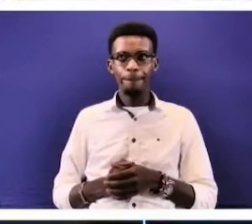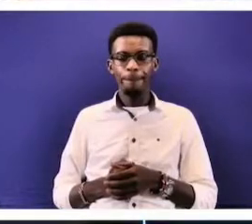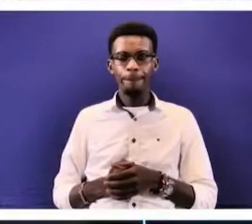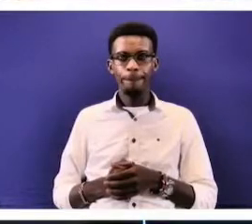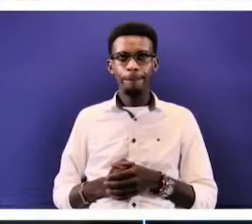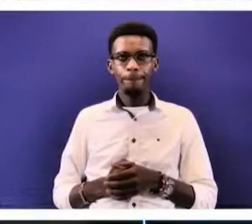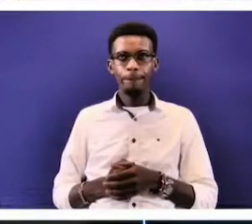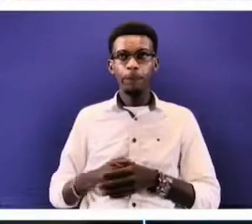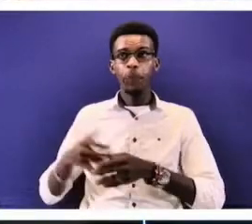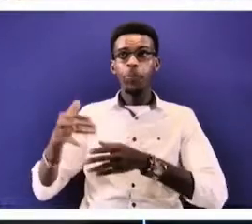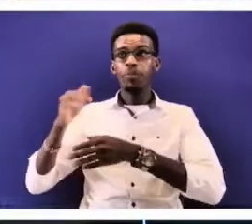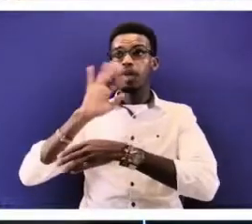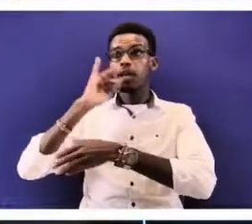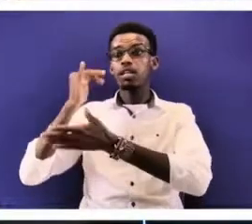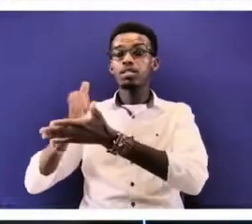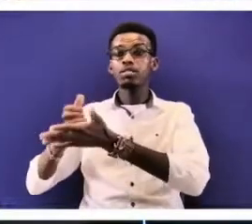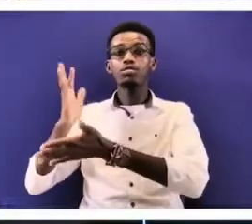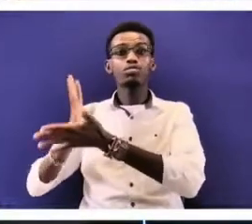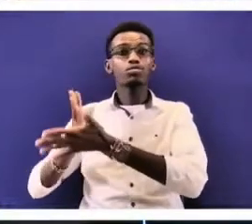Is it true